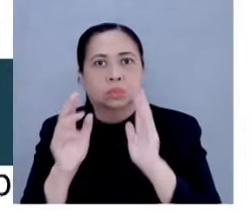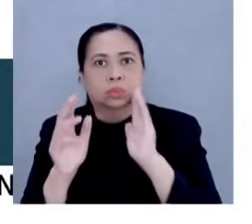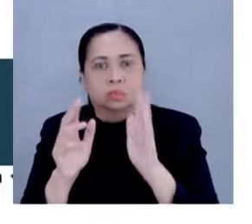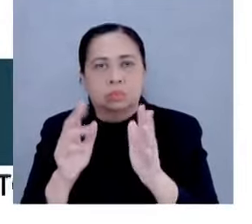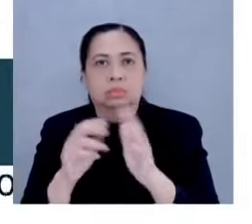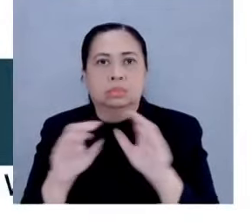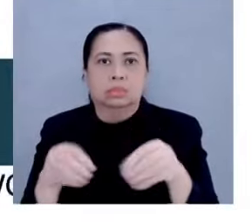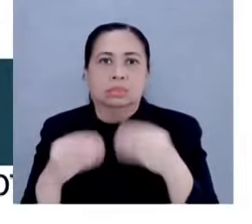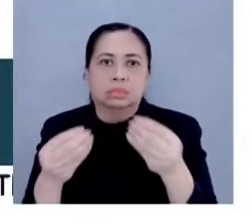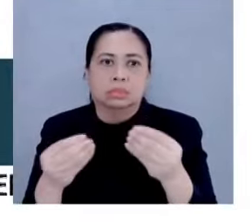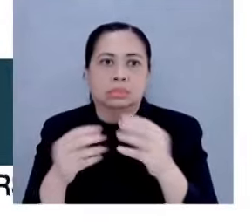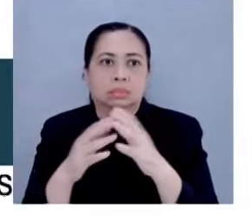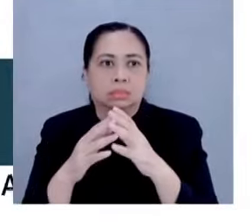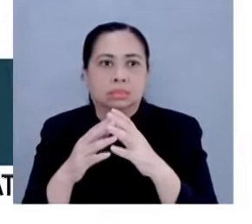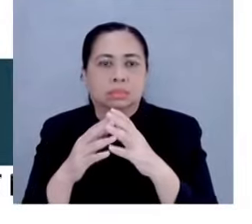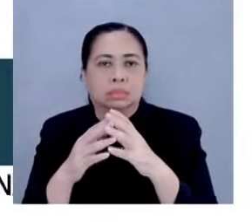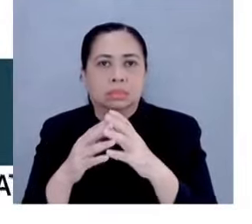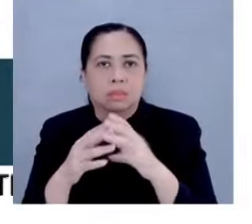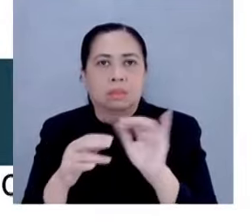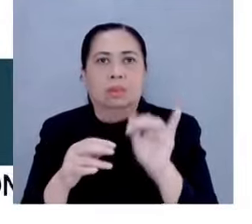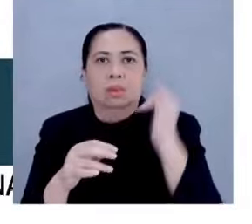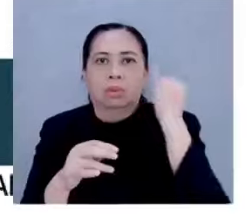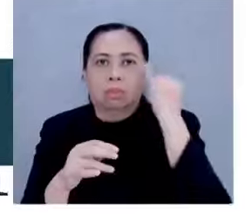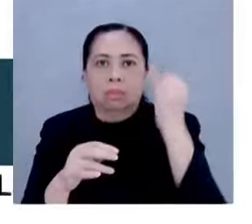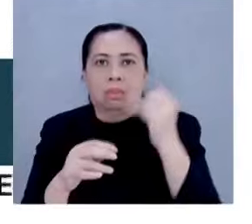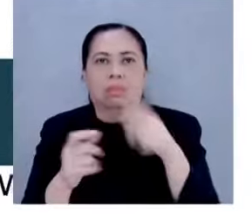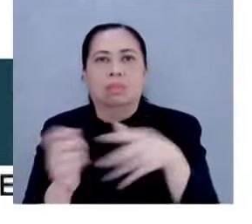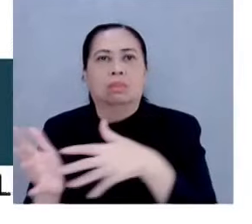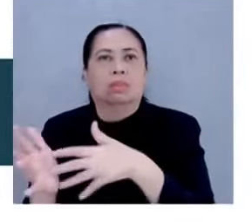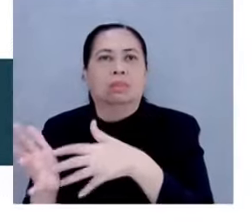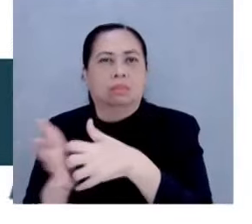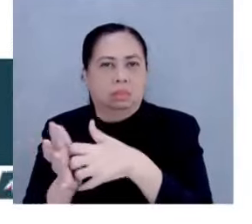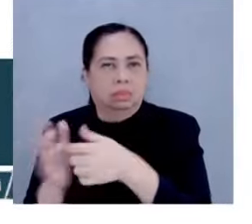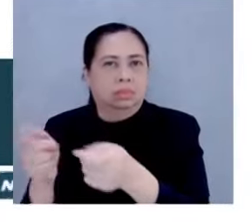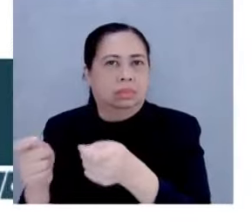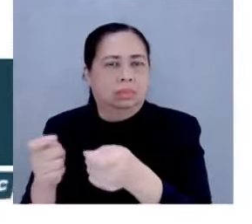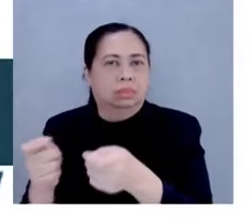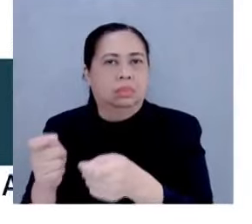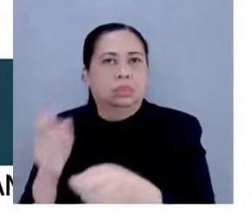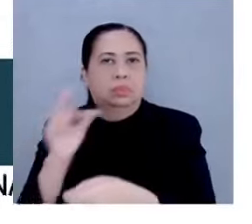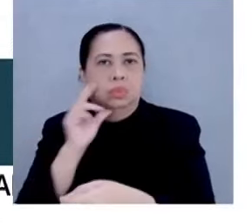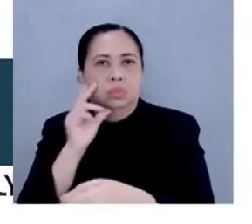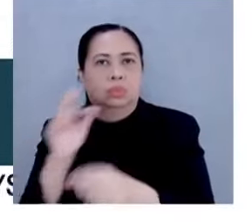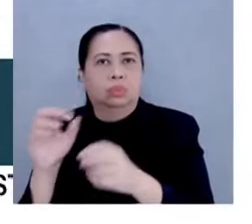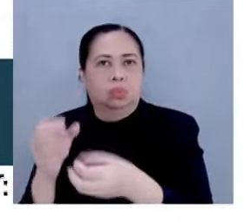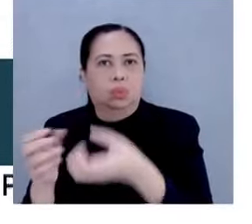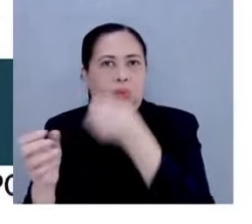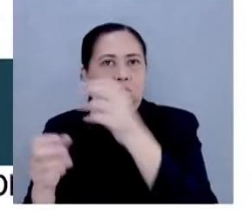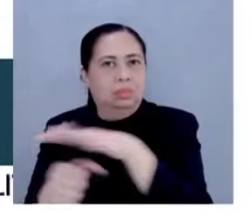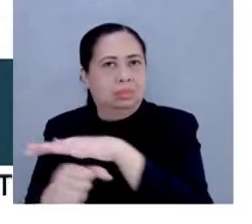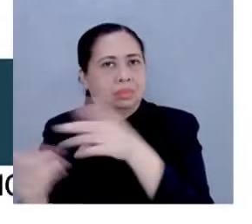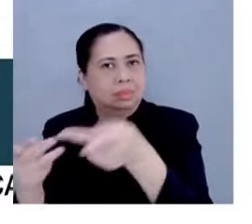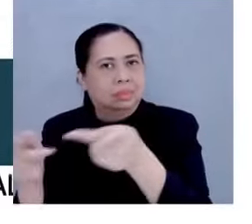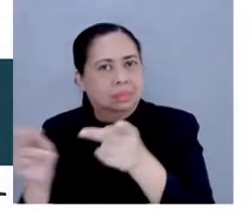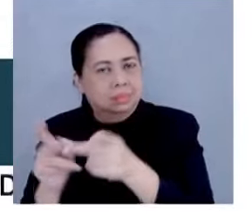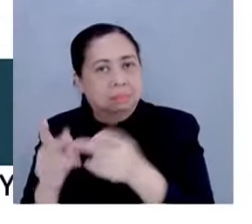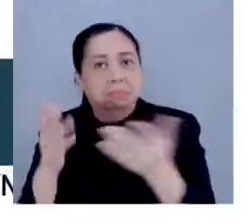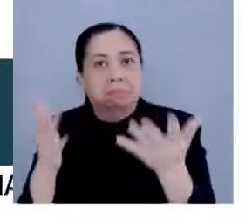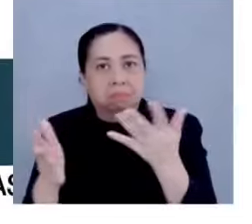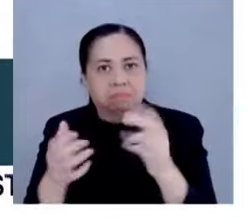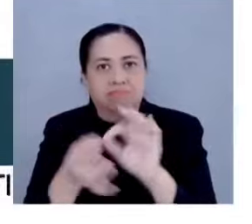the idea of the weakening control of the Dutertes in their own bailiwick. And this may